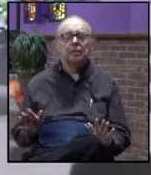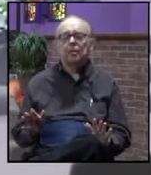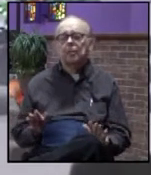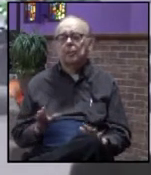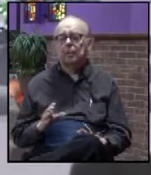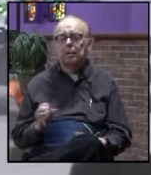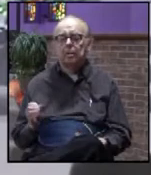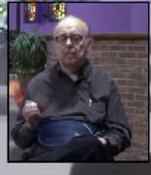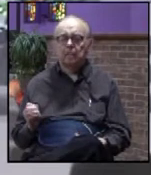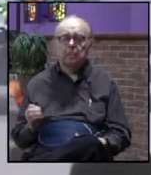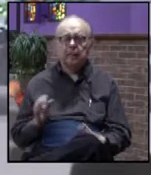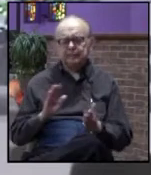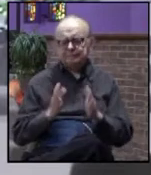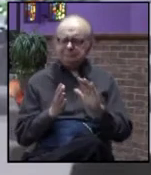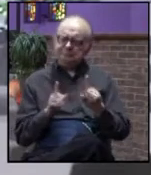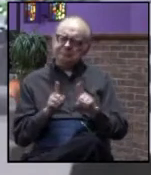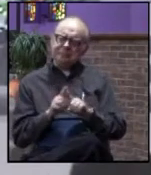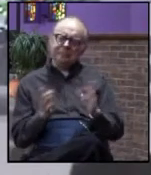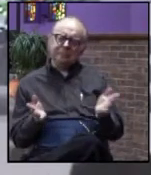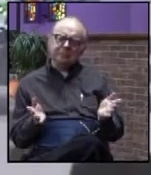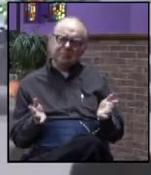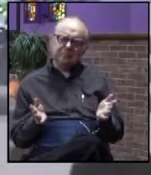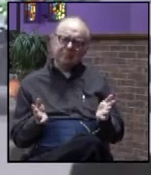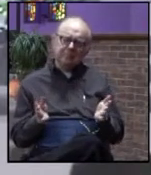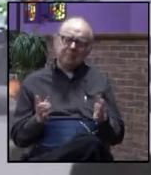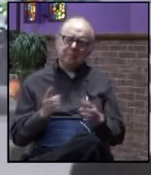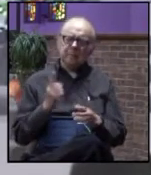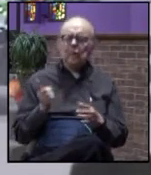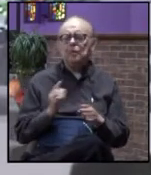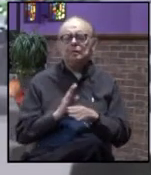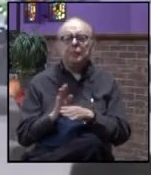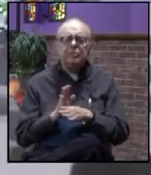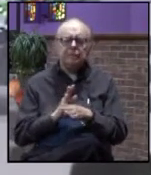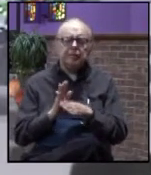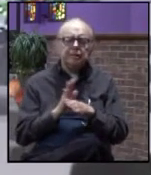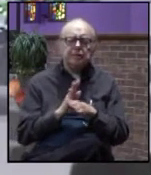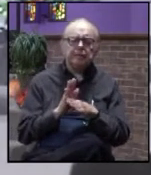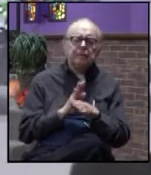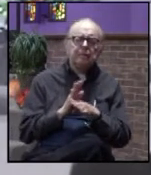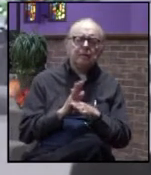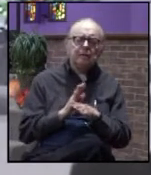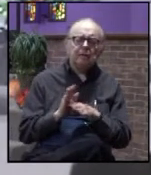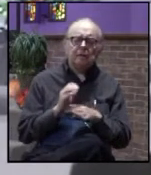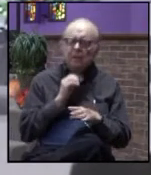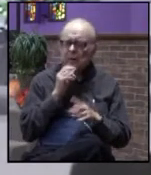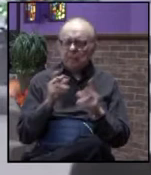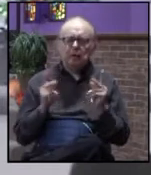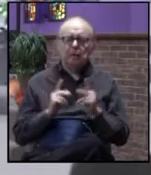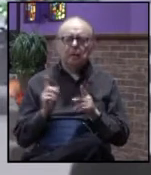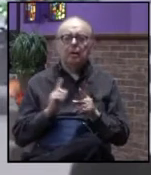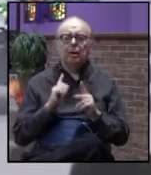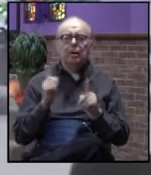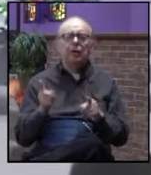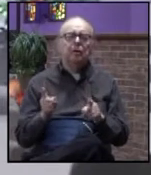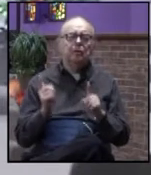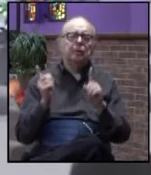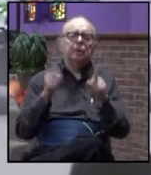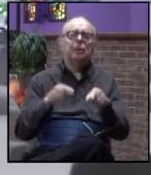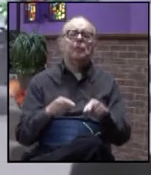And it seems like it's always so busy. It's not a place where we really